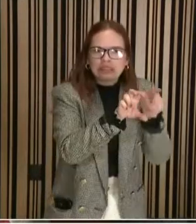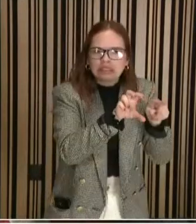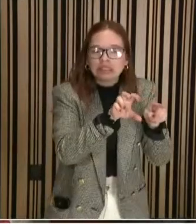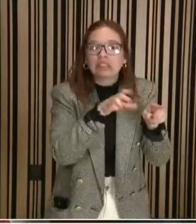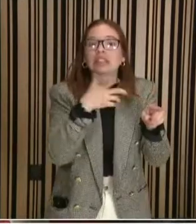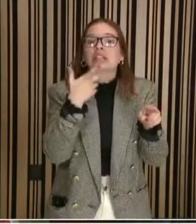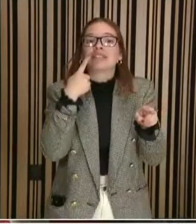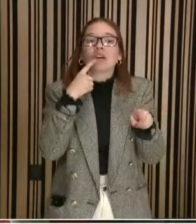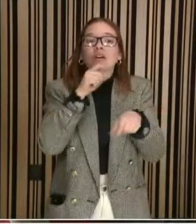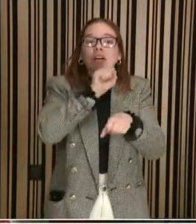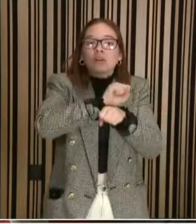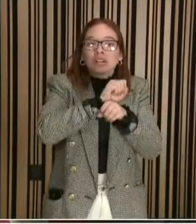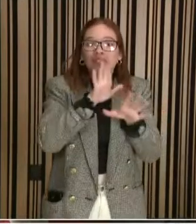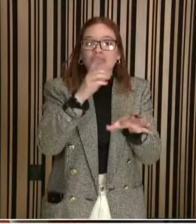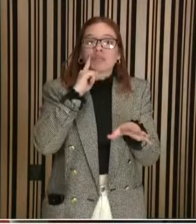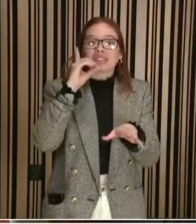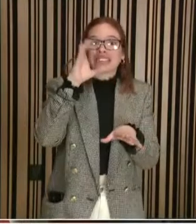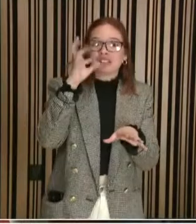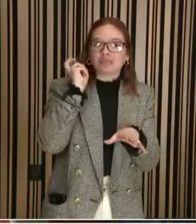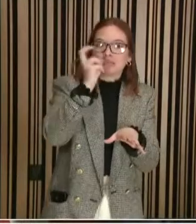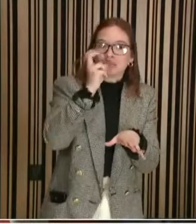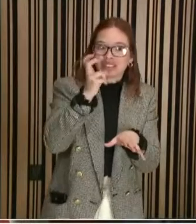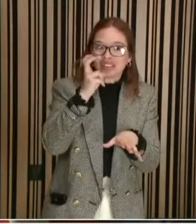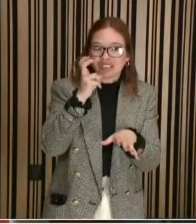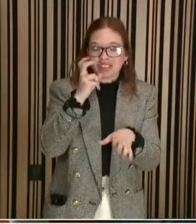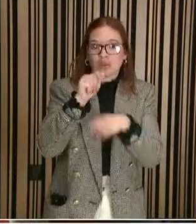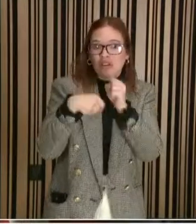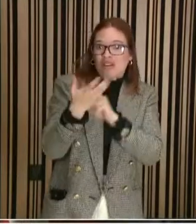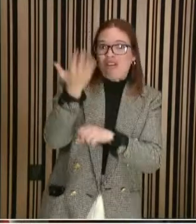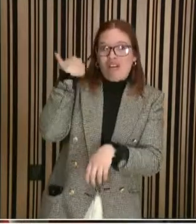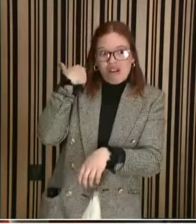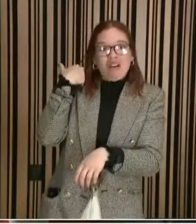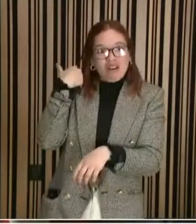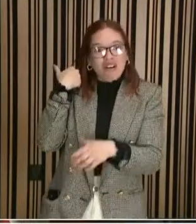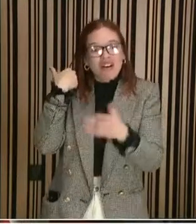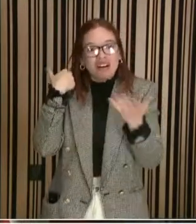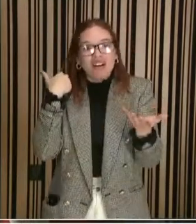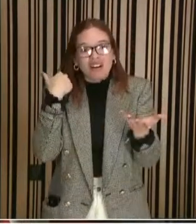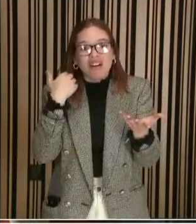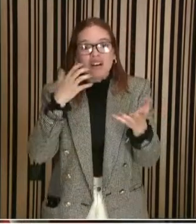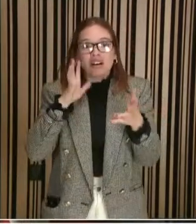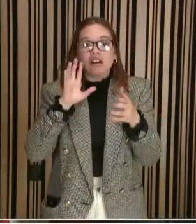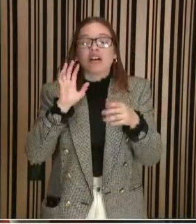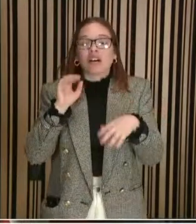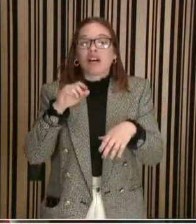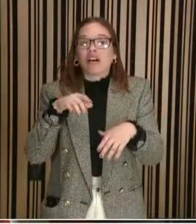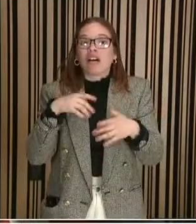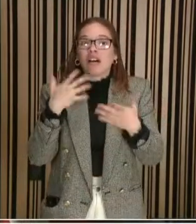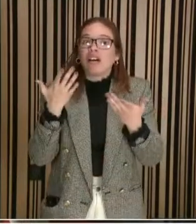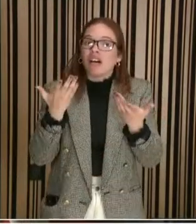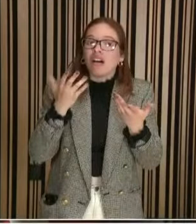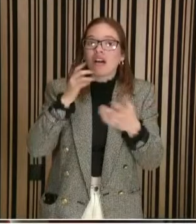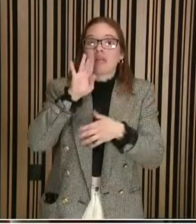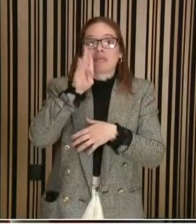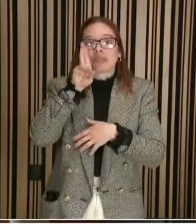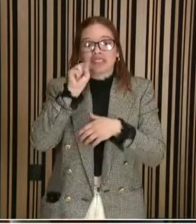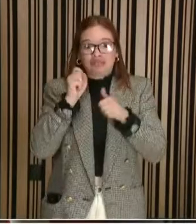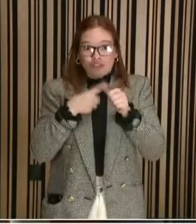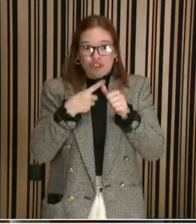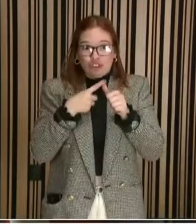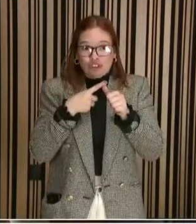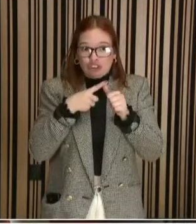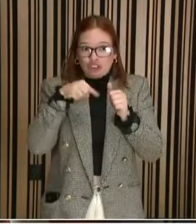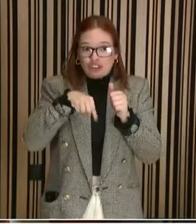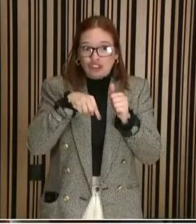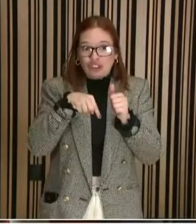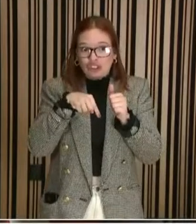years ago when the circulator service started. The original line was Union Station to Georgetown, which is one of the 3 lines that will still be in place. Running